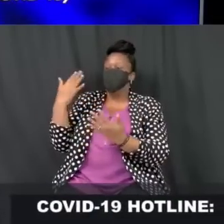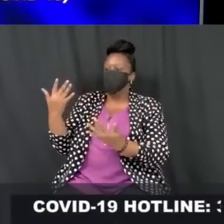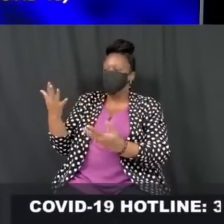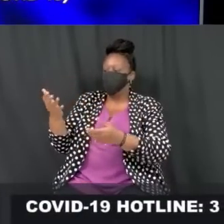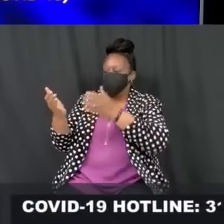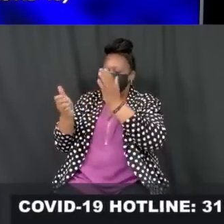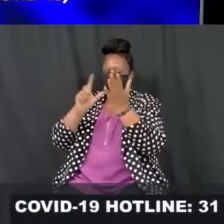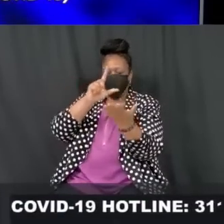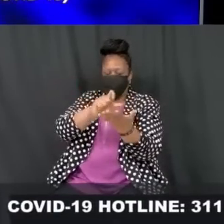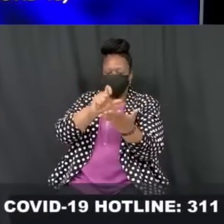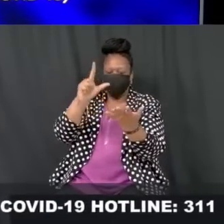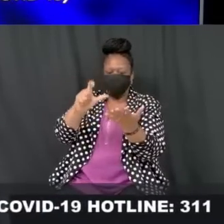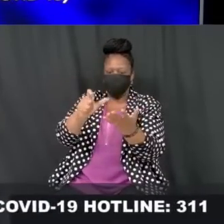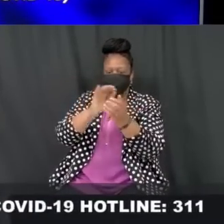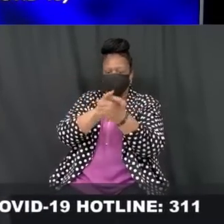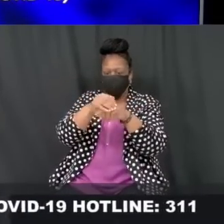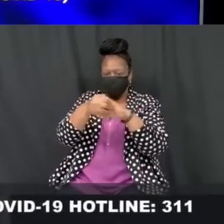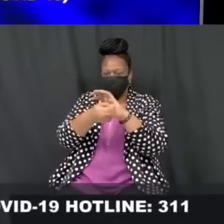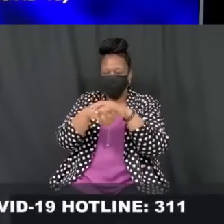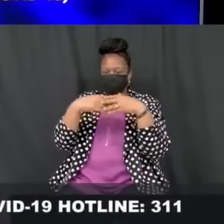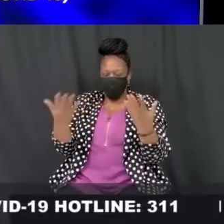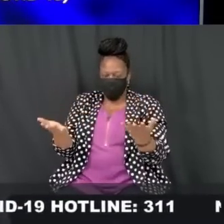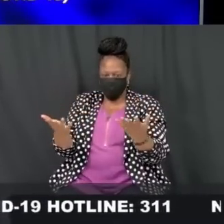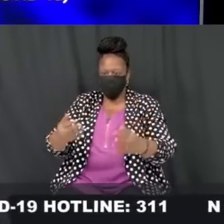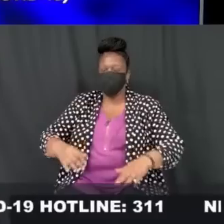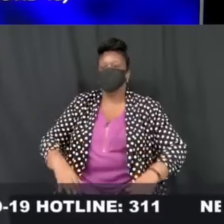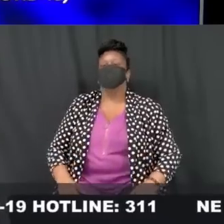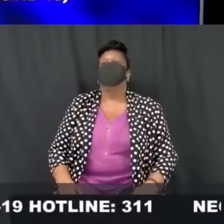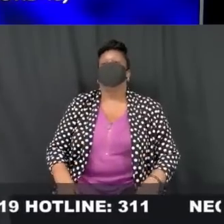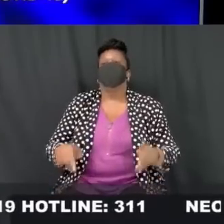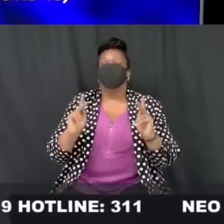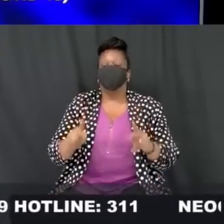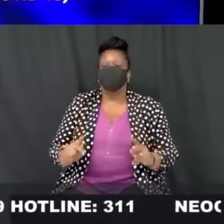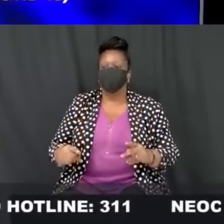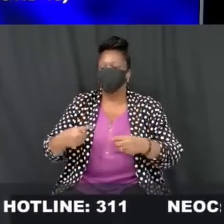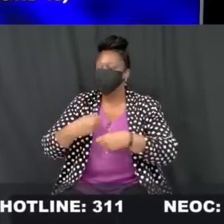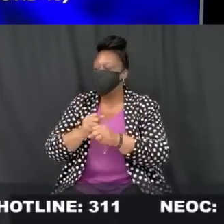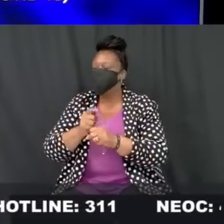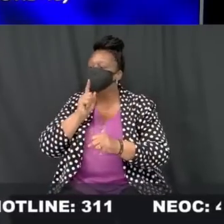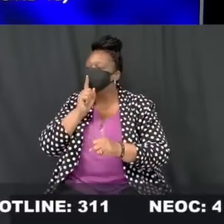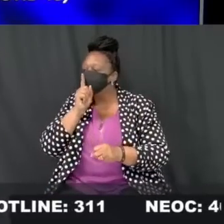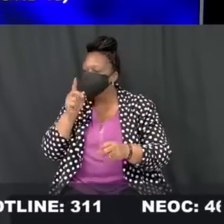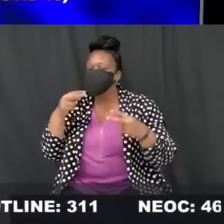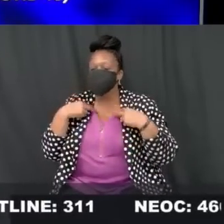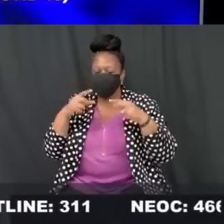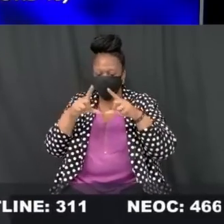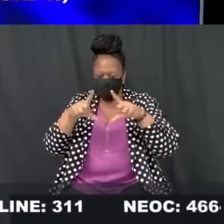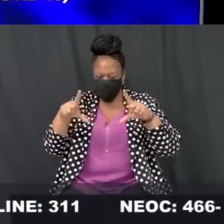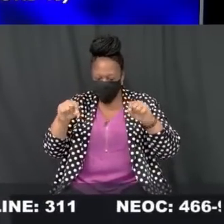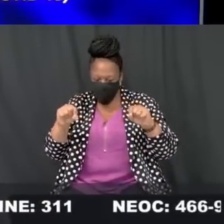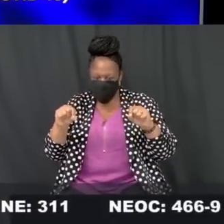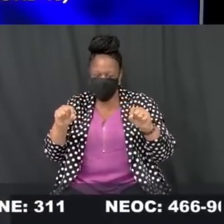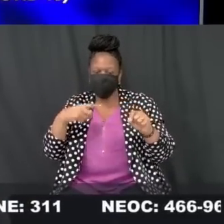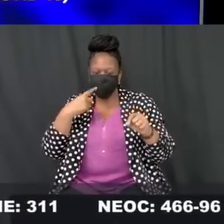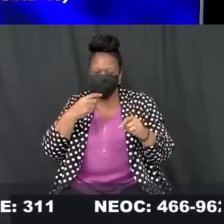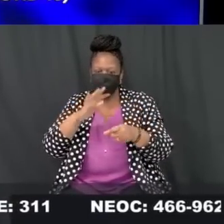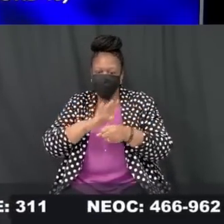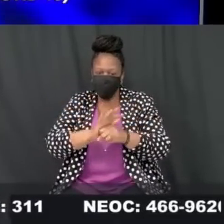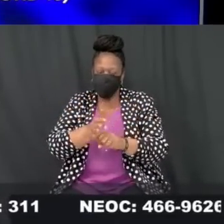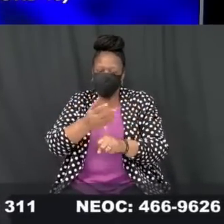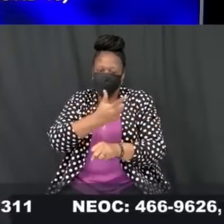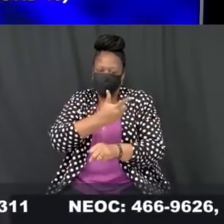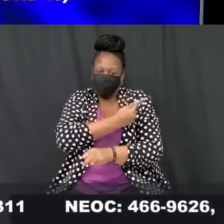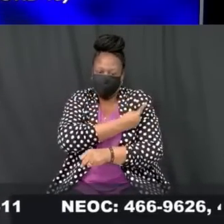and greeted by a team of CPL volunteers who will ensure that you have your vaccination card, your match